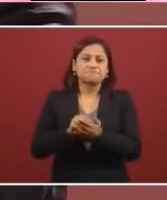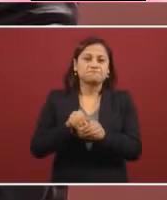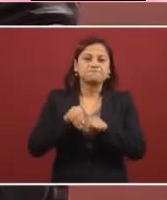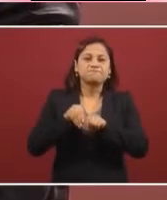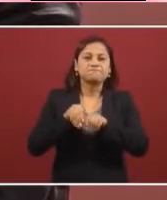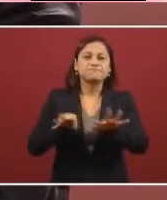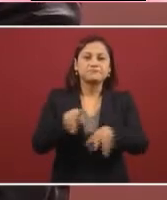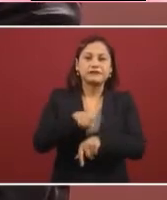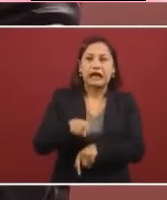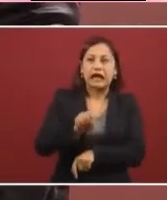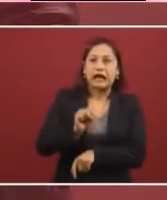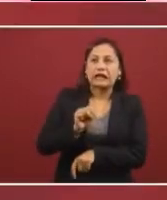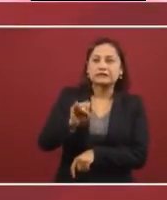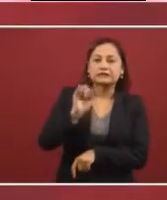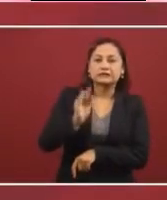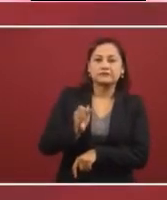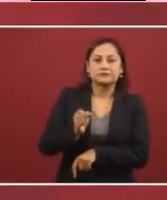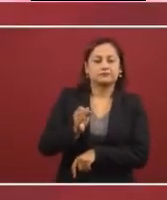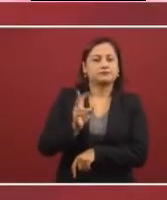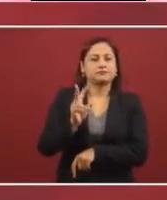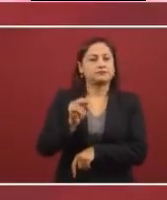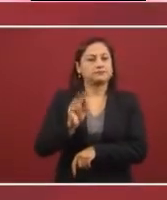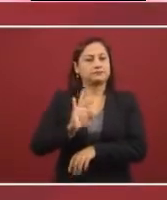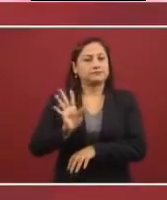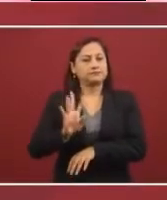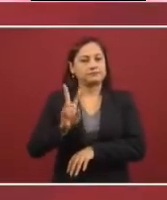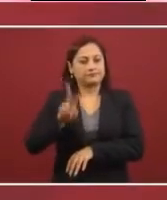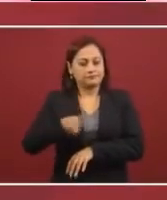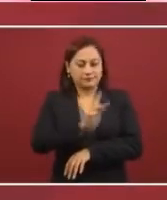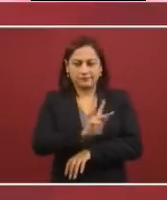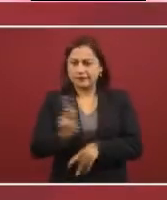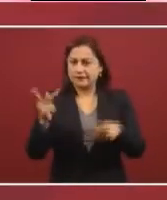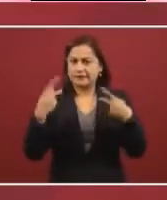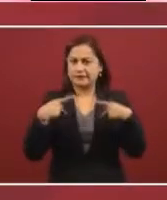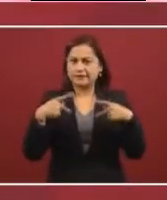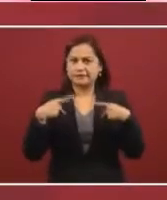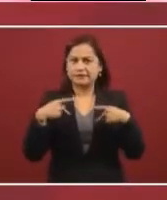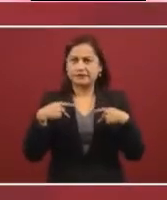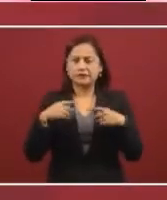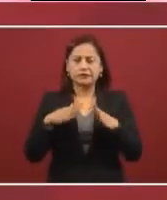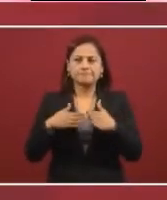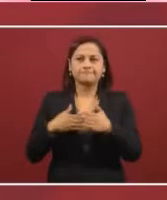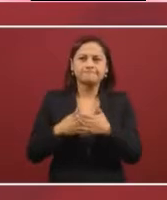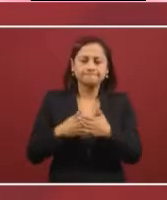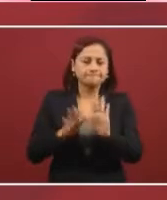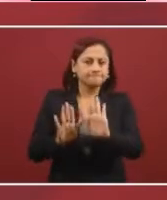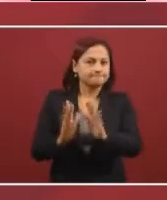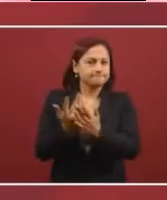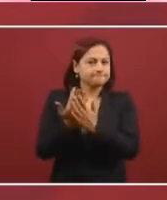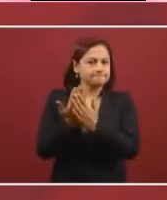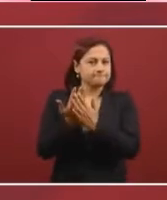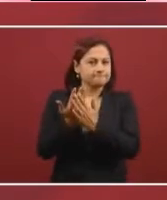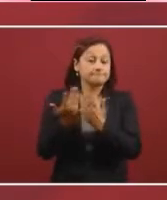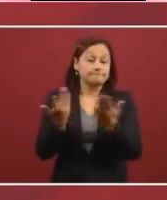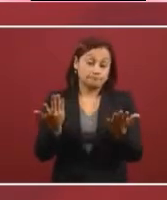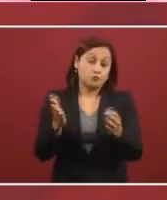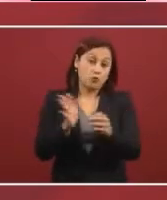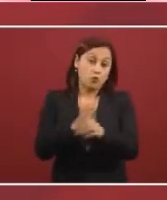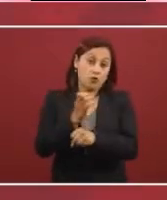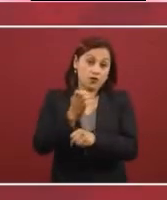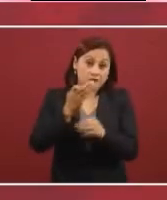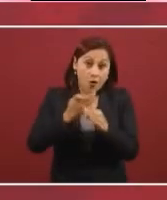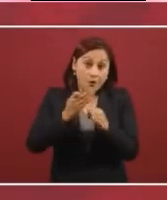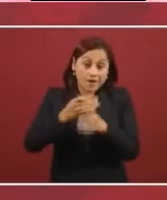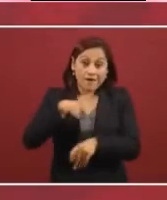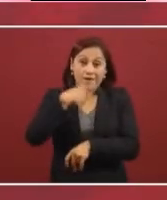And they do not have good results because of the citizens. And that's why I appreciate